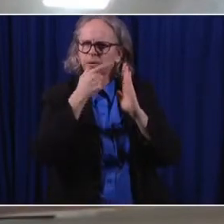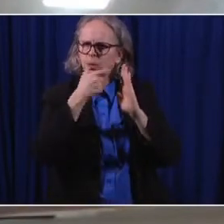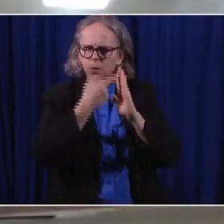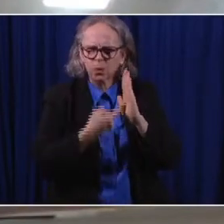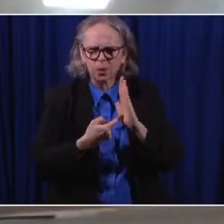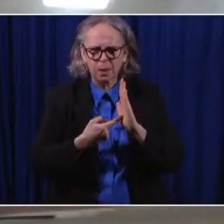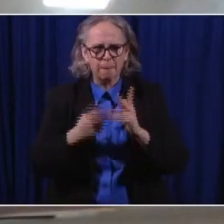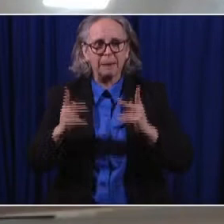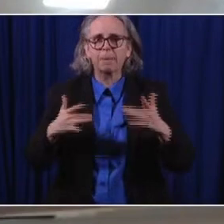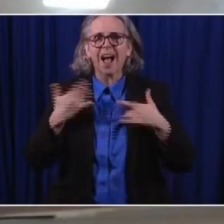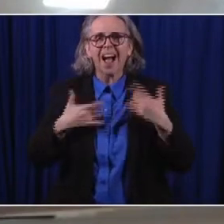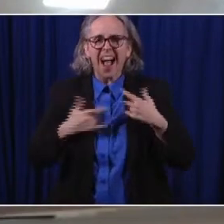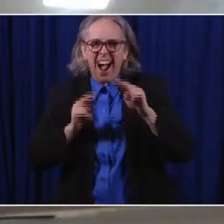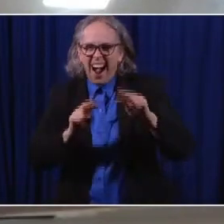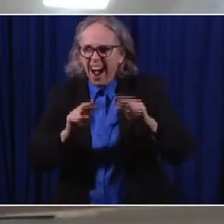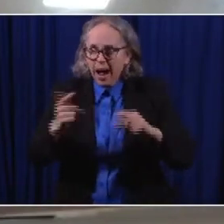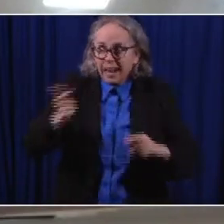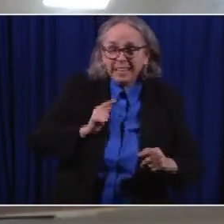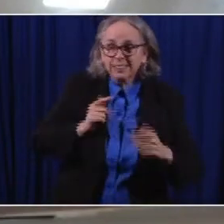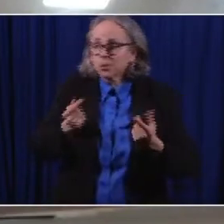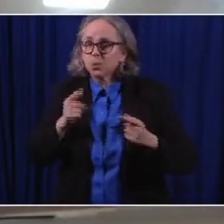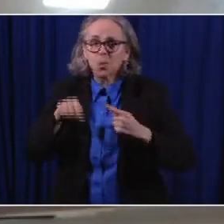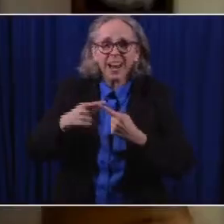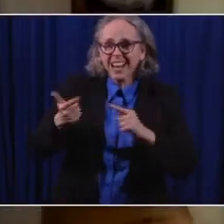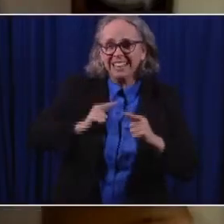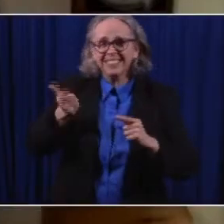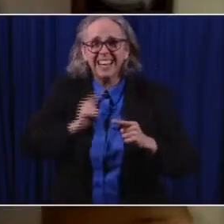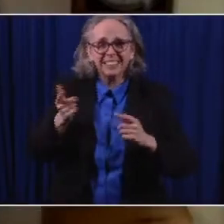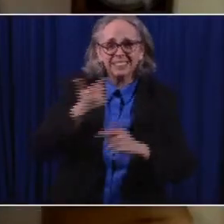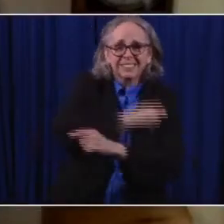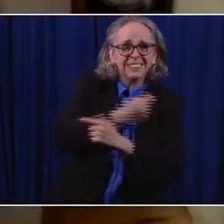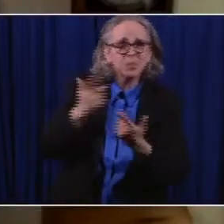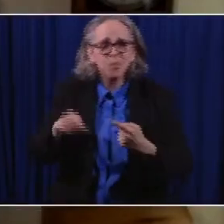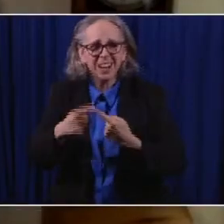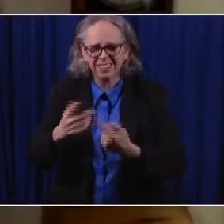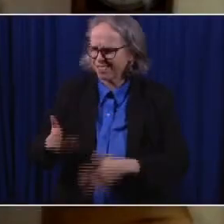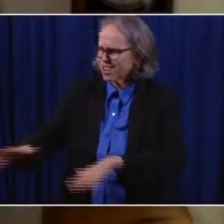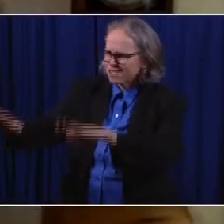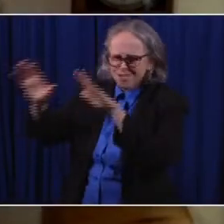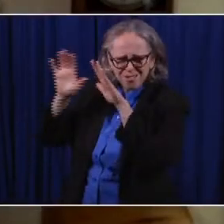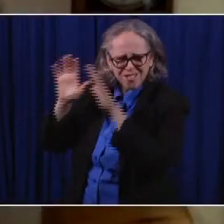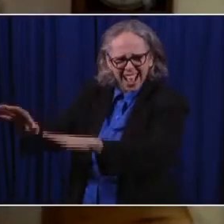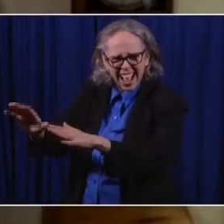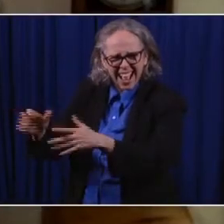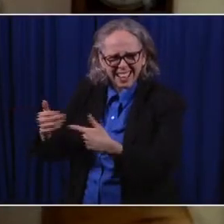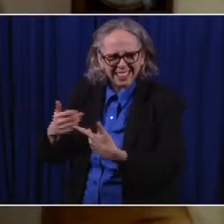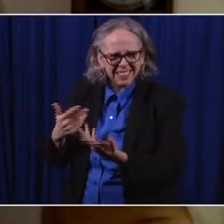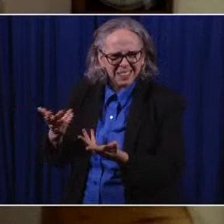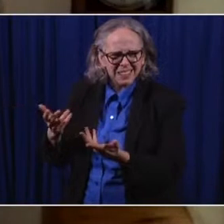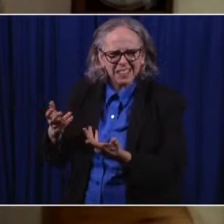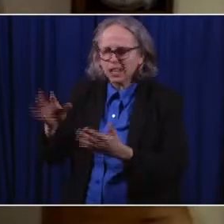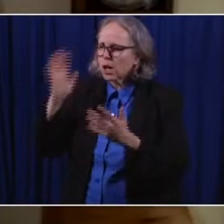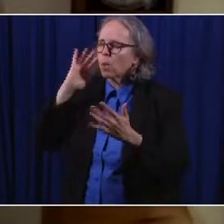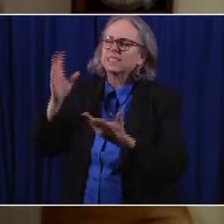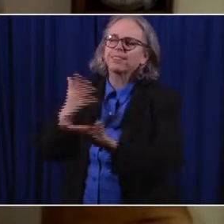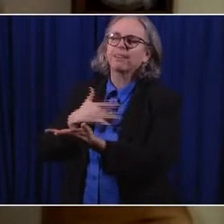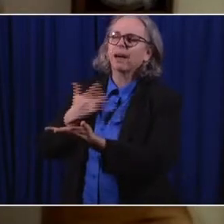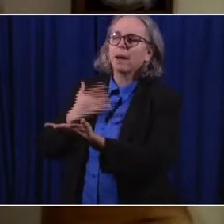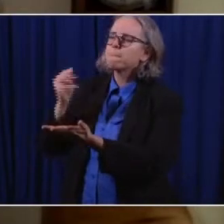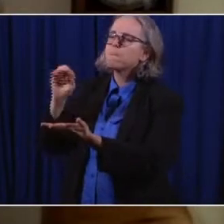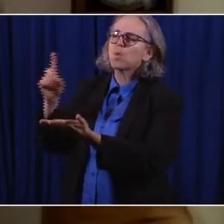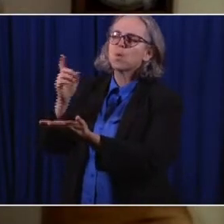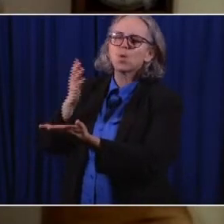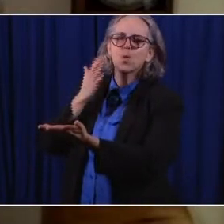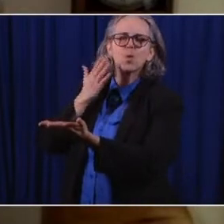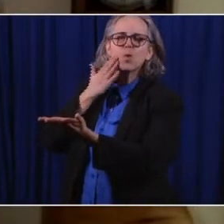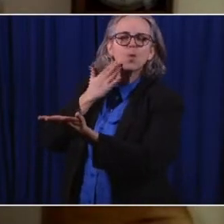is a very exciting day for us. Well, that's great. I was going to ask you what the mood is there, and I guess you said there's a sense